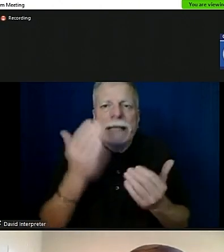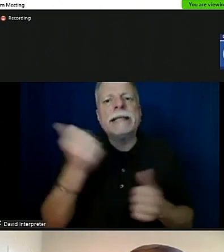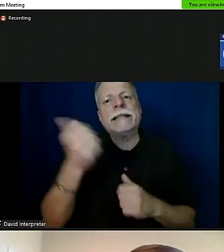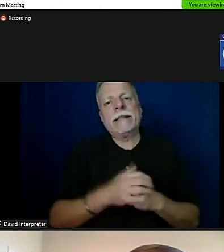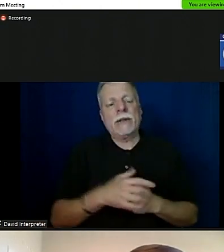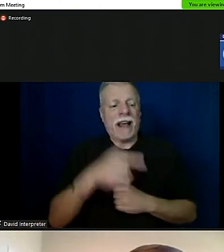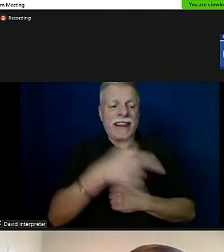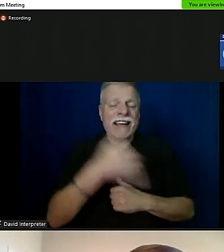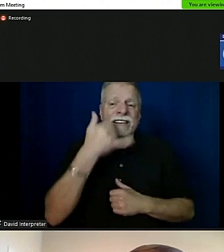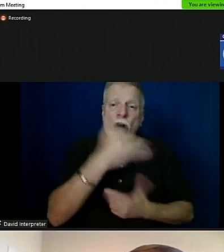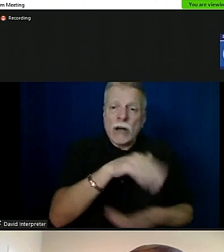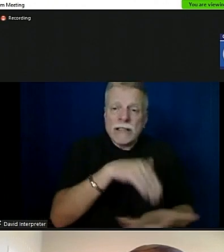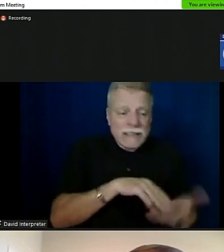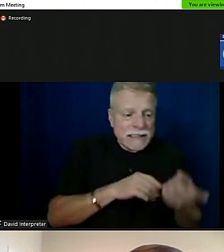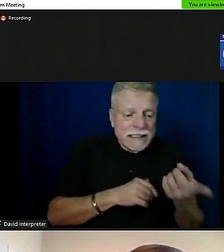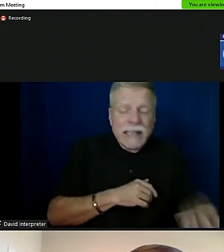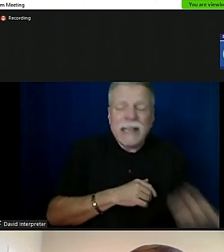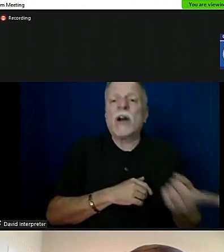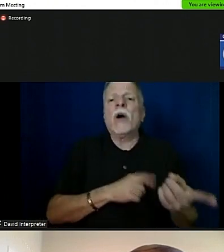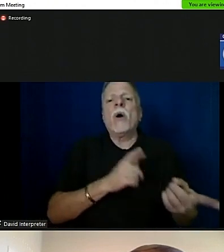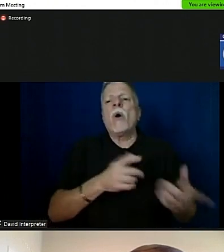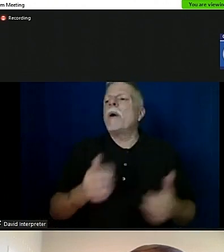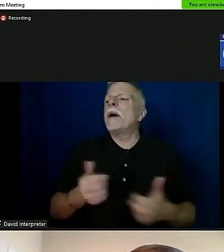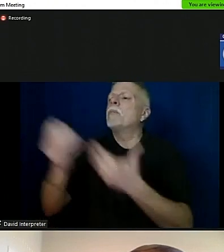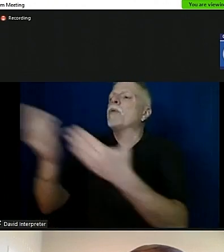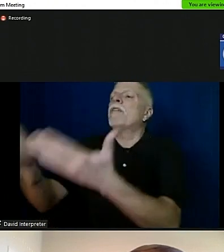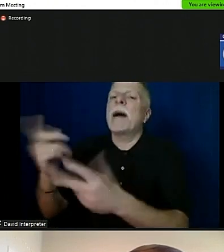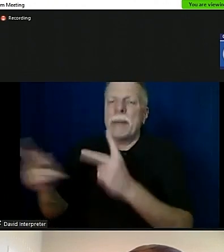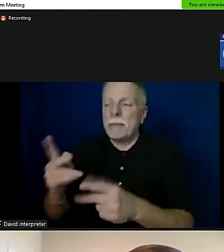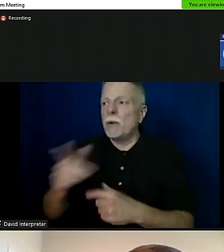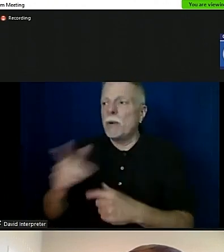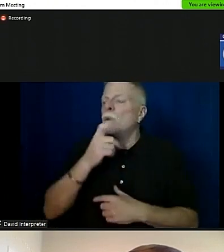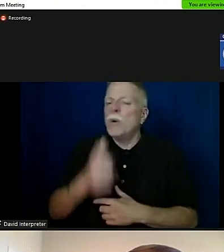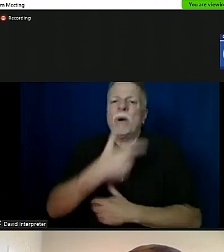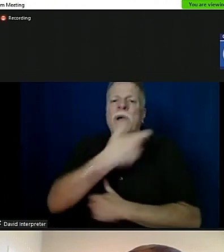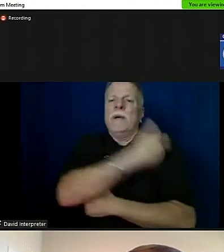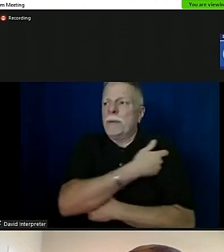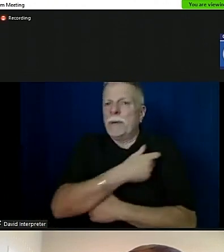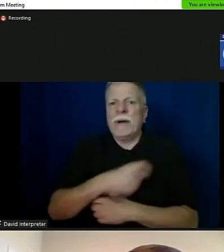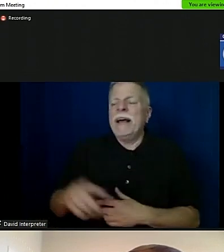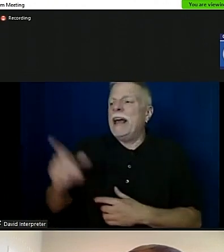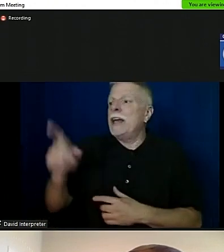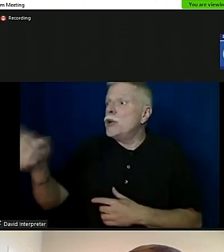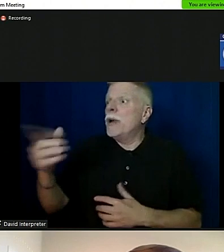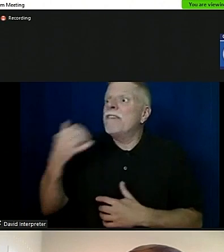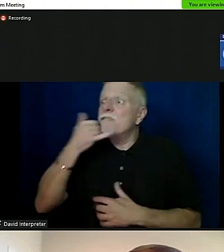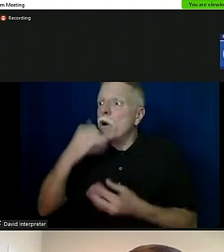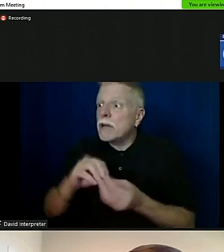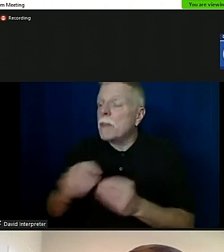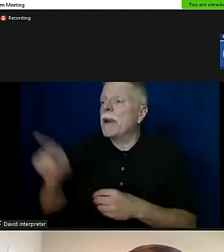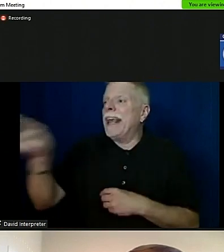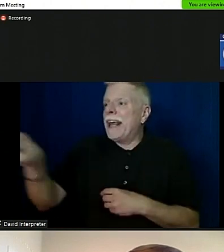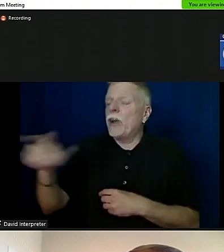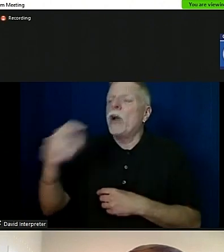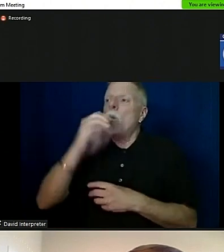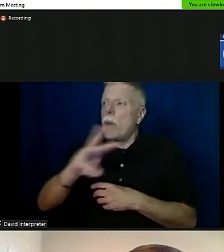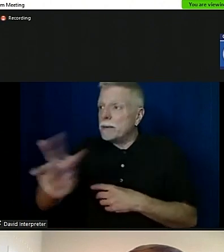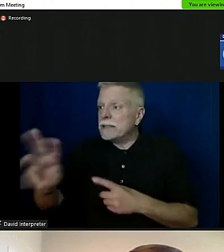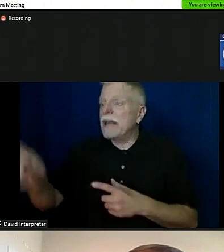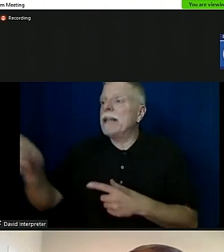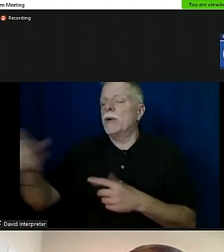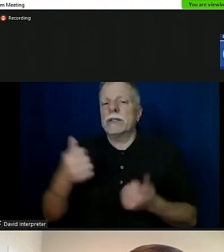is providers who are in their zip code who have vaccine, and give them their phone number and give them their website so they can start trying to access the